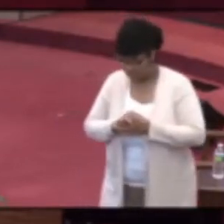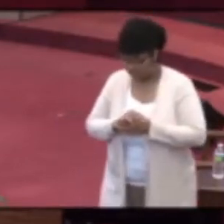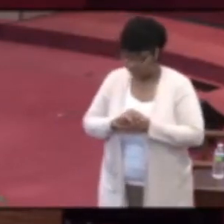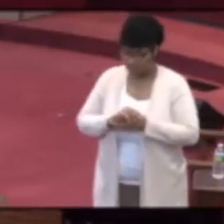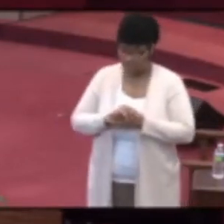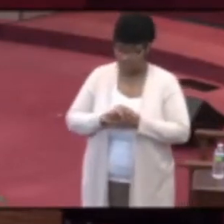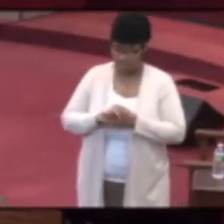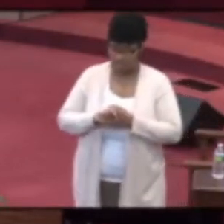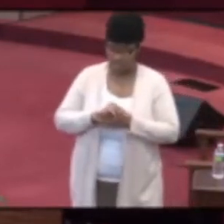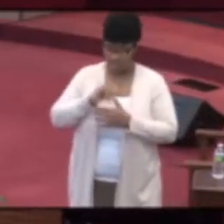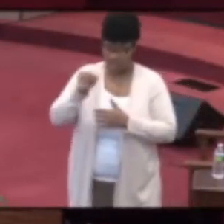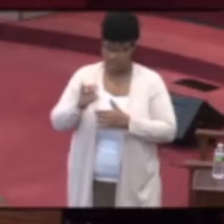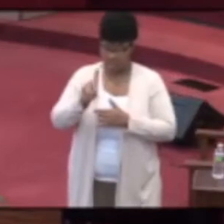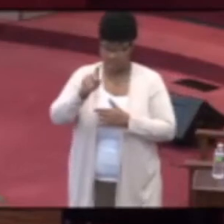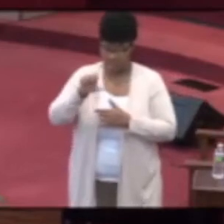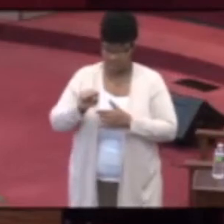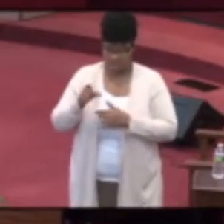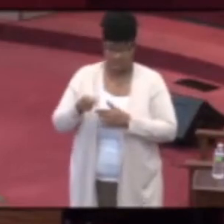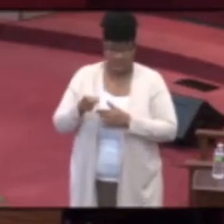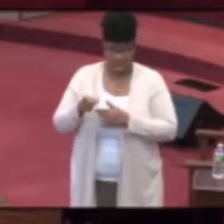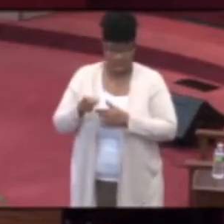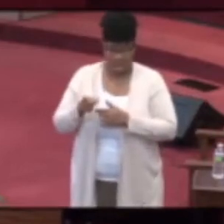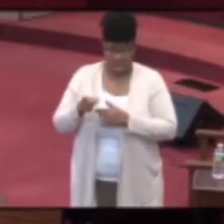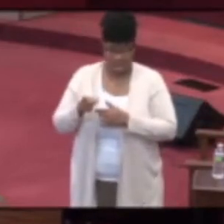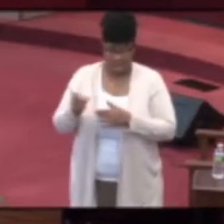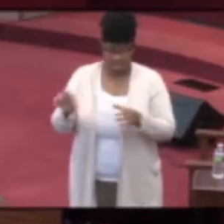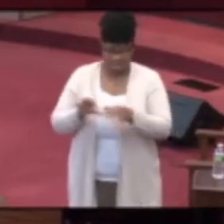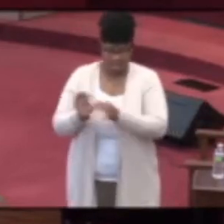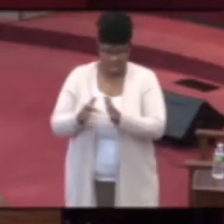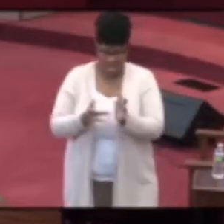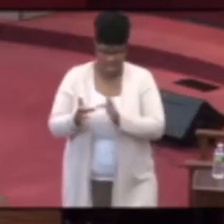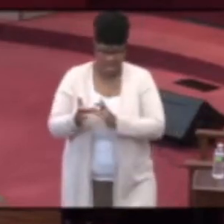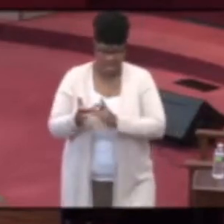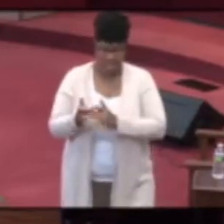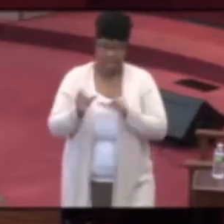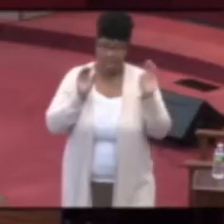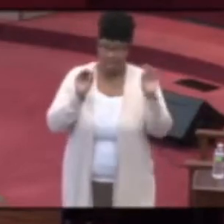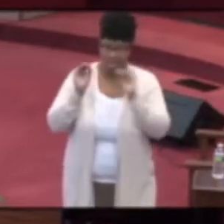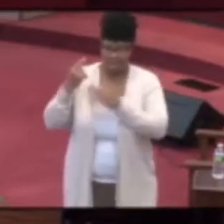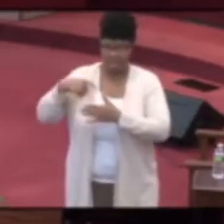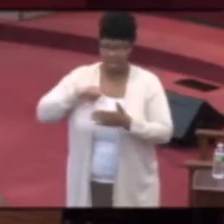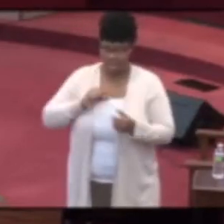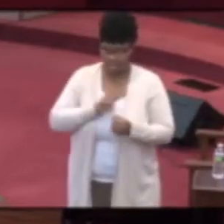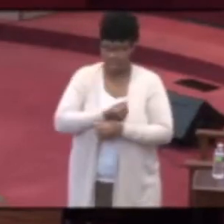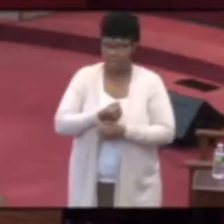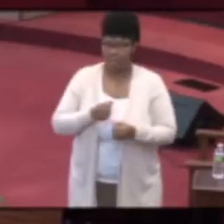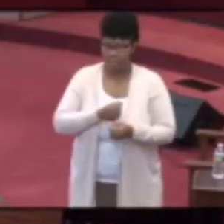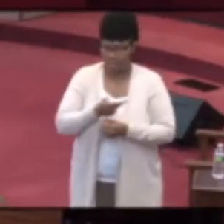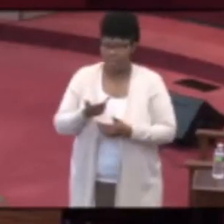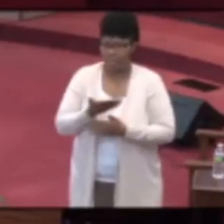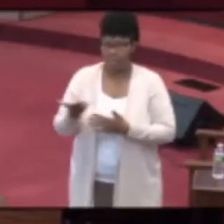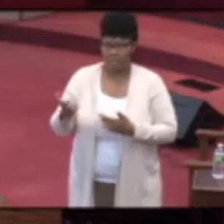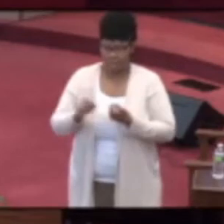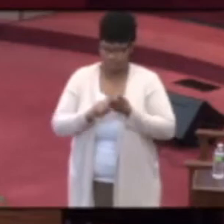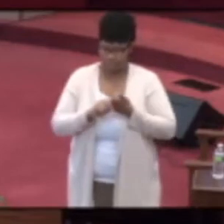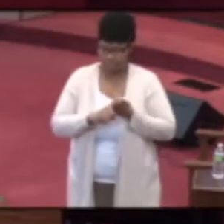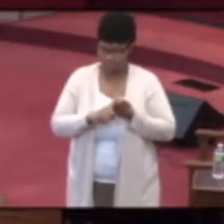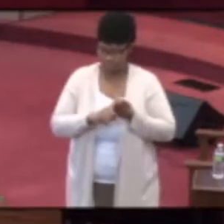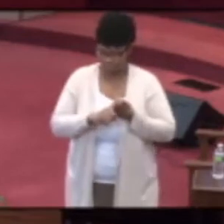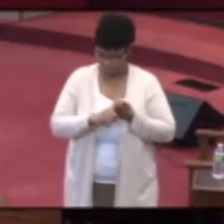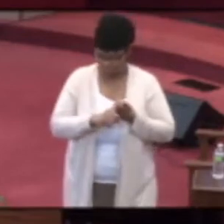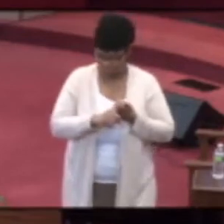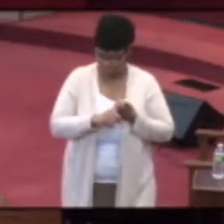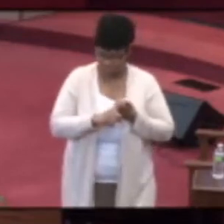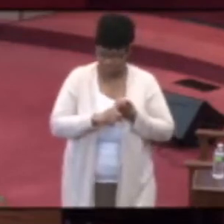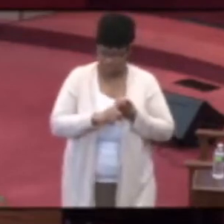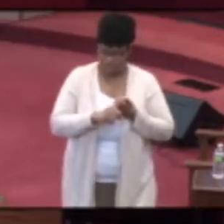Judas slips up, gets through, and it teaches me a couple of things. One, prayer then is not